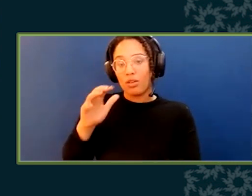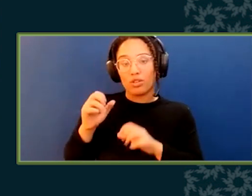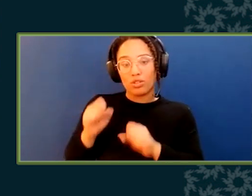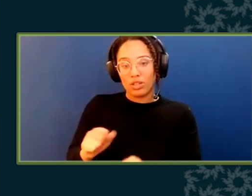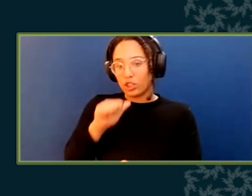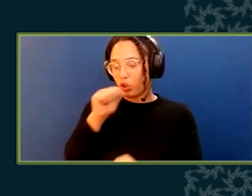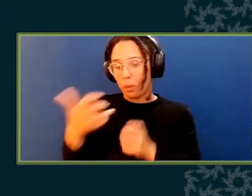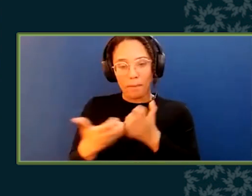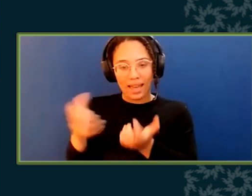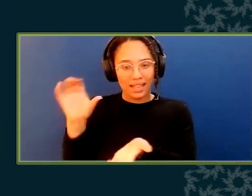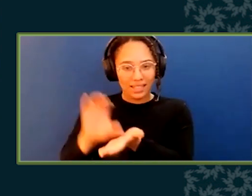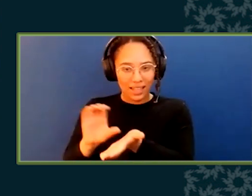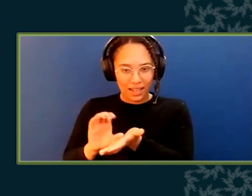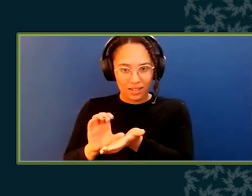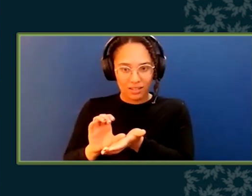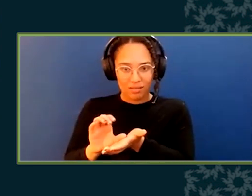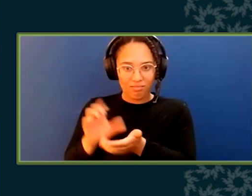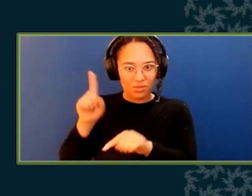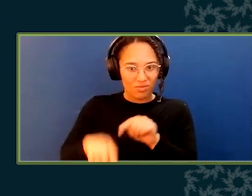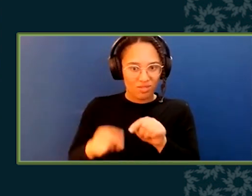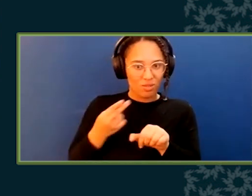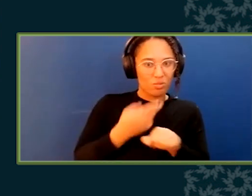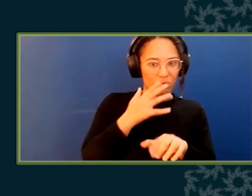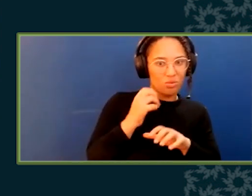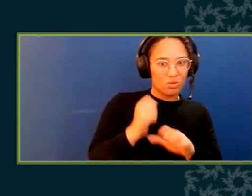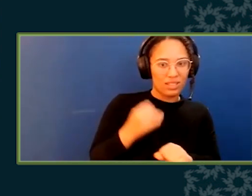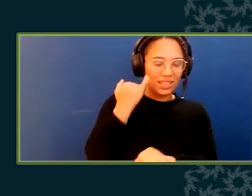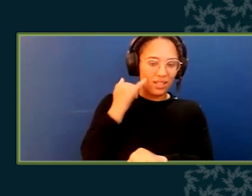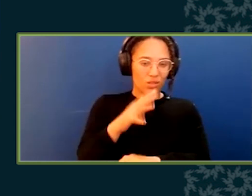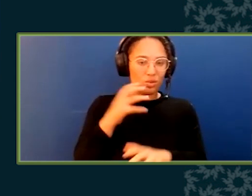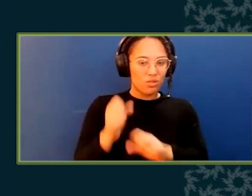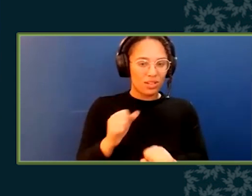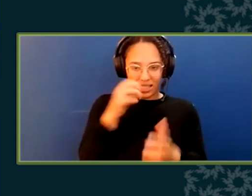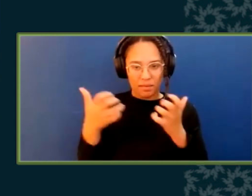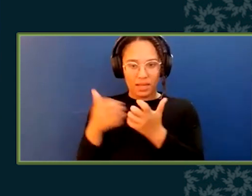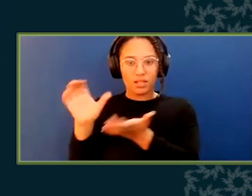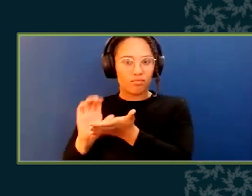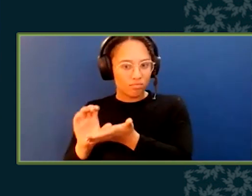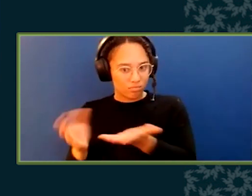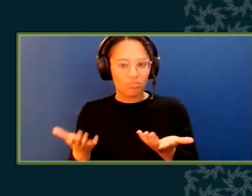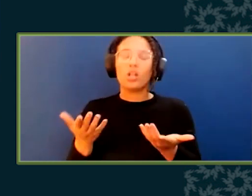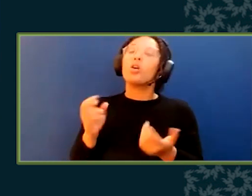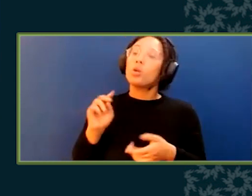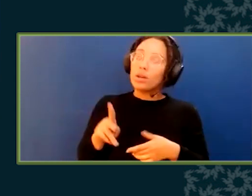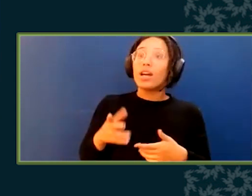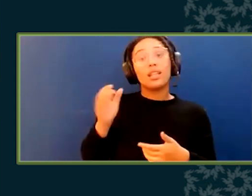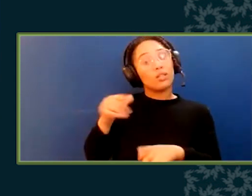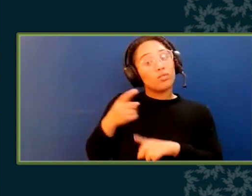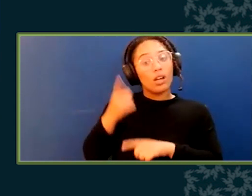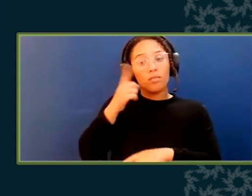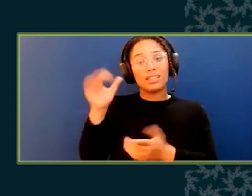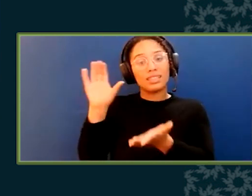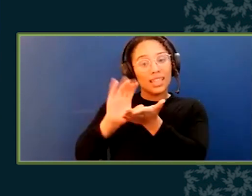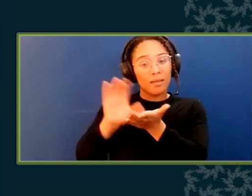thank you for that call out, because we know that capitalism is kind of predicated on the idea of either you are productive or you're not, in